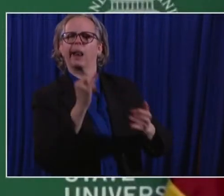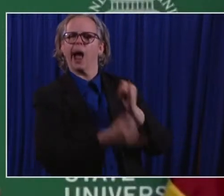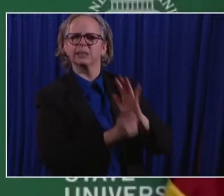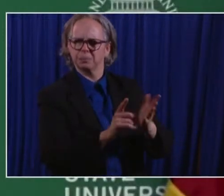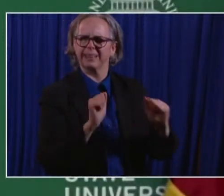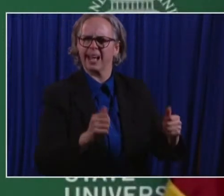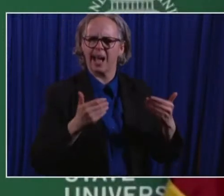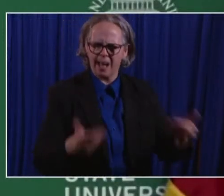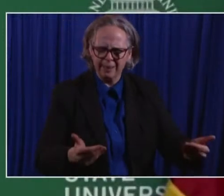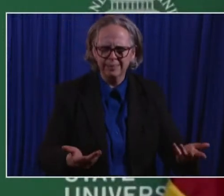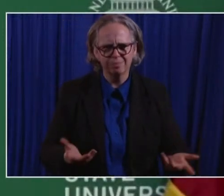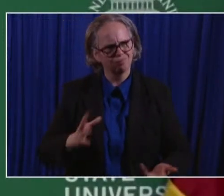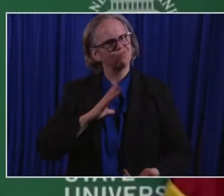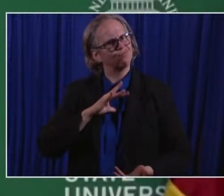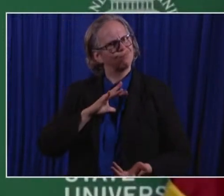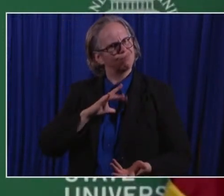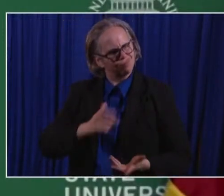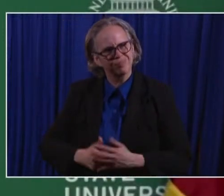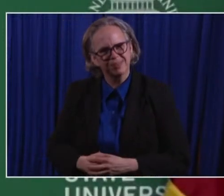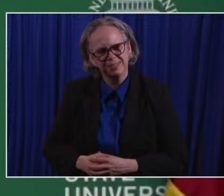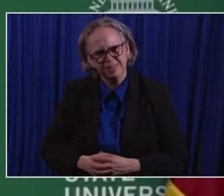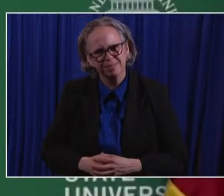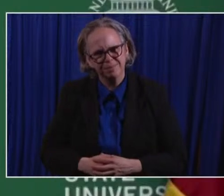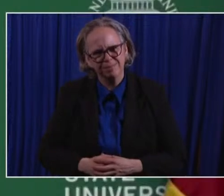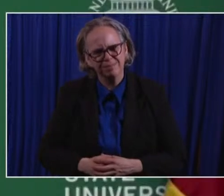literally walking in. So